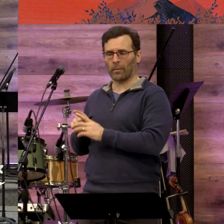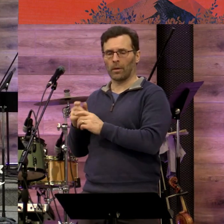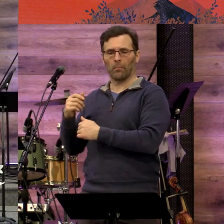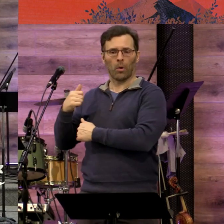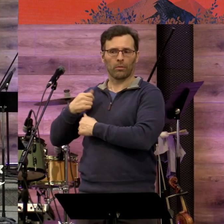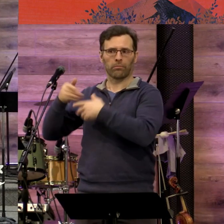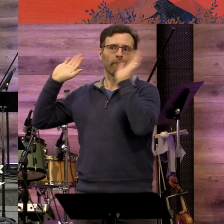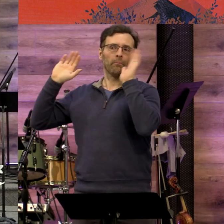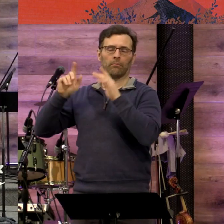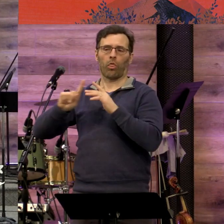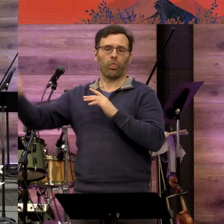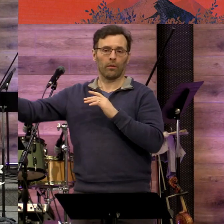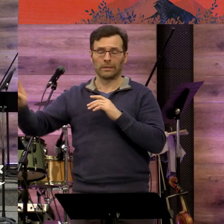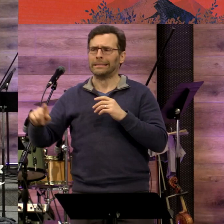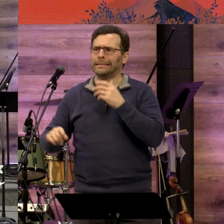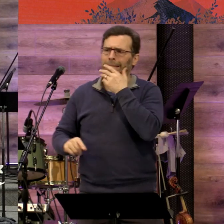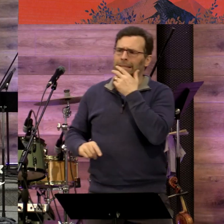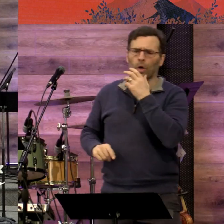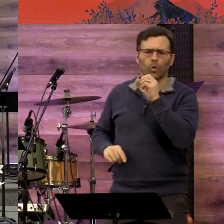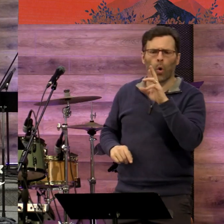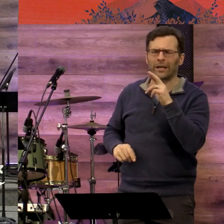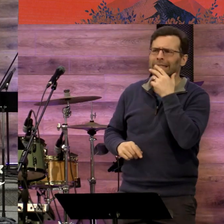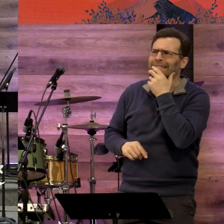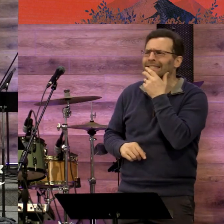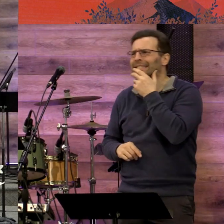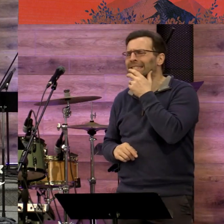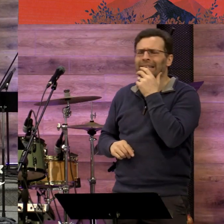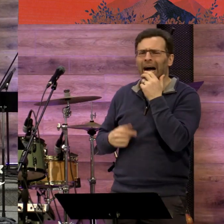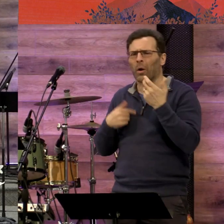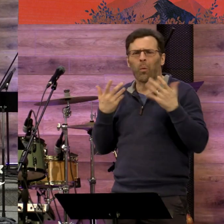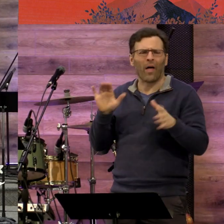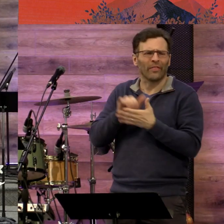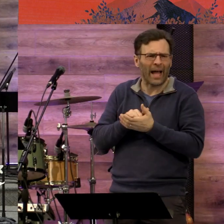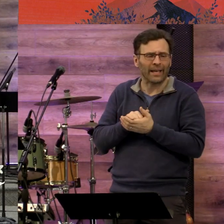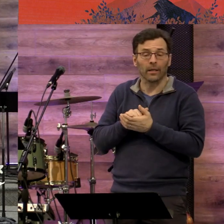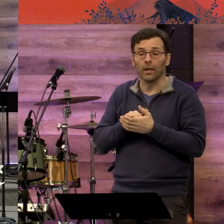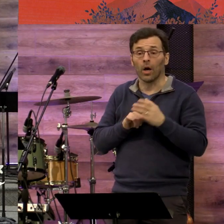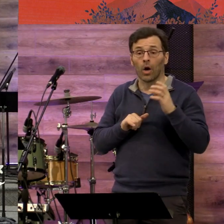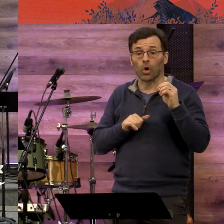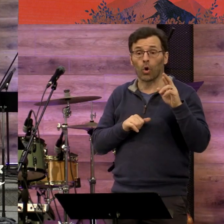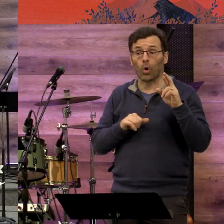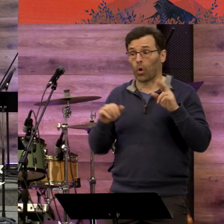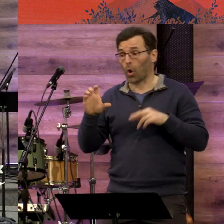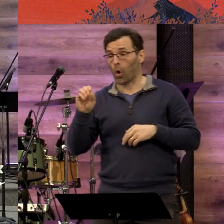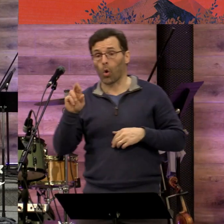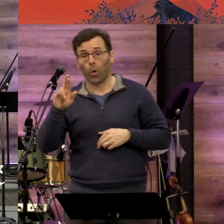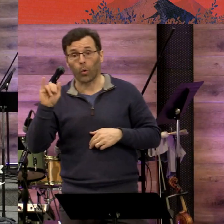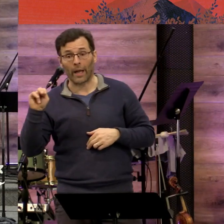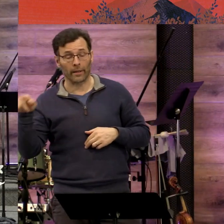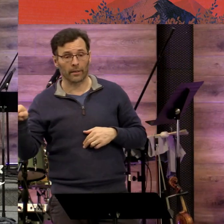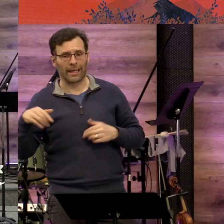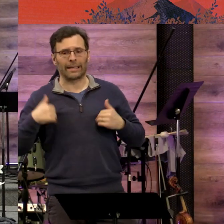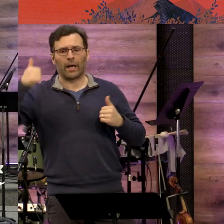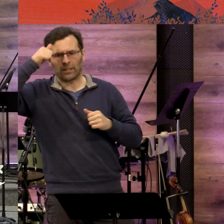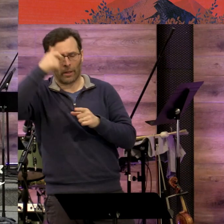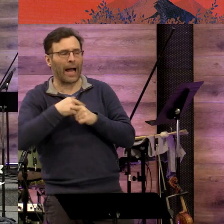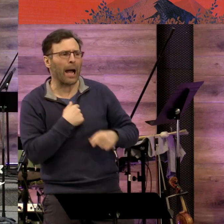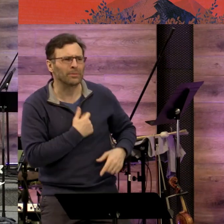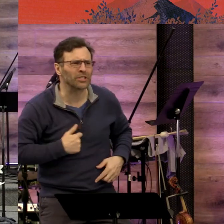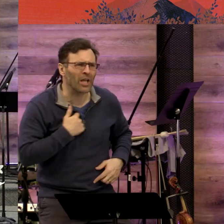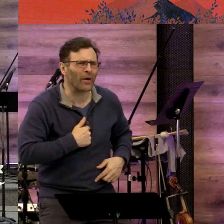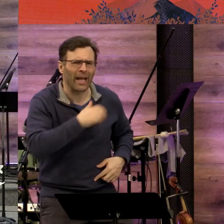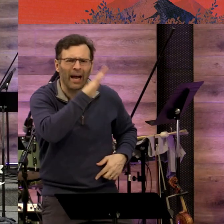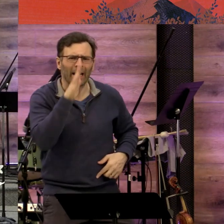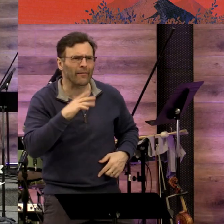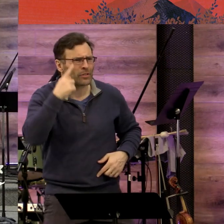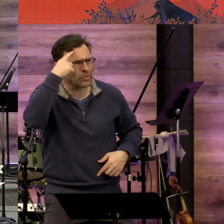abandon it. Oh dear, said Kor, I don't want that at all. And Corin, his younger brother, I'm most dreadfully sorry. I never dreamed